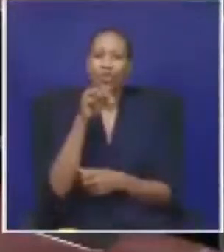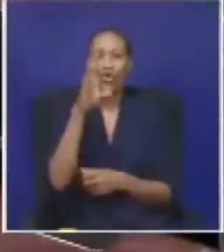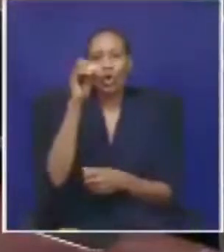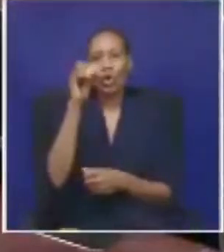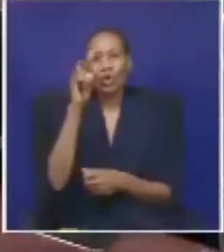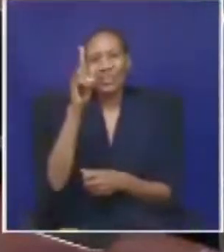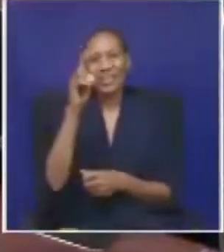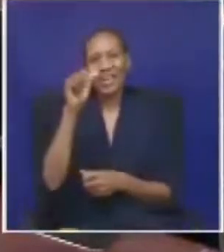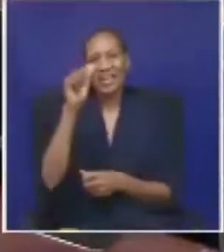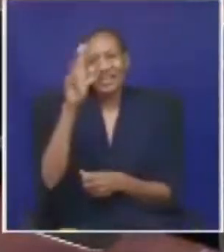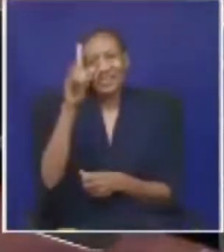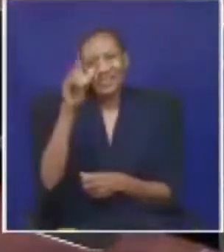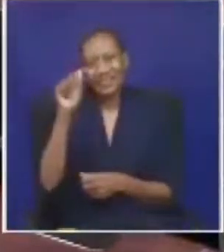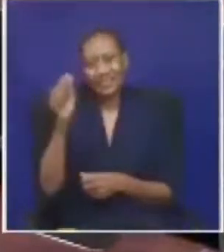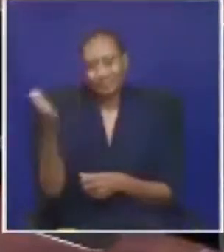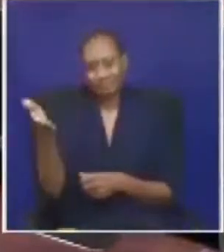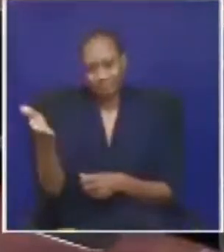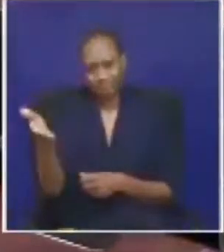Nodada.